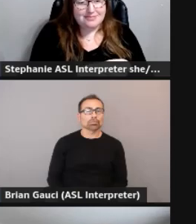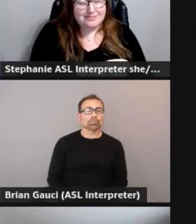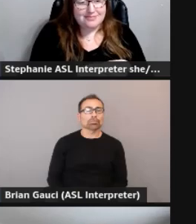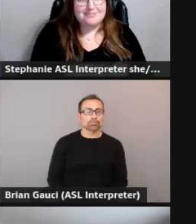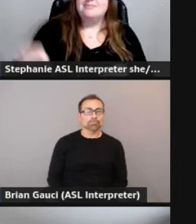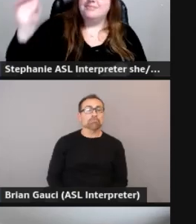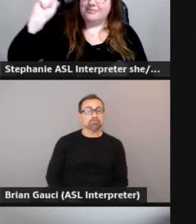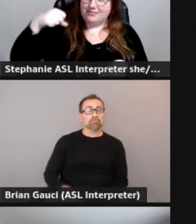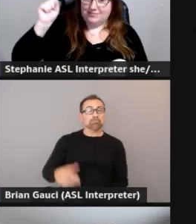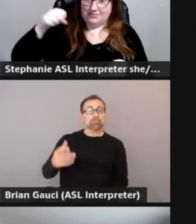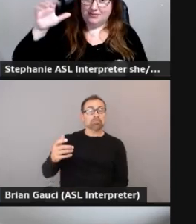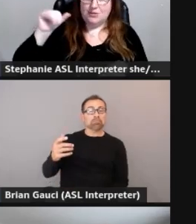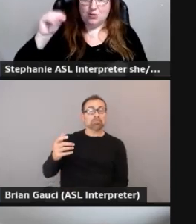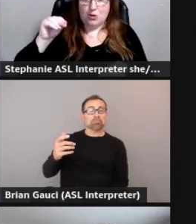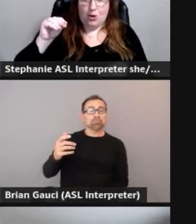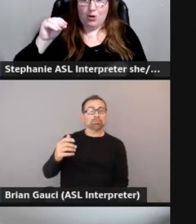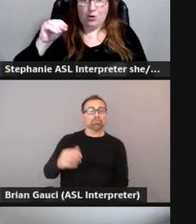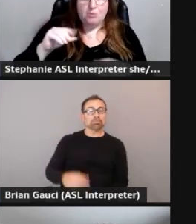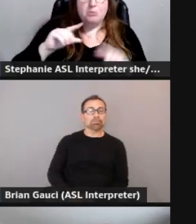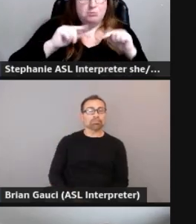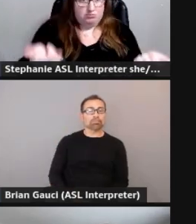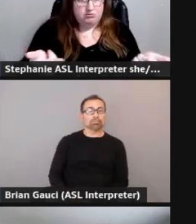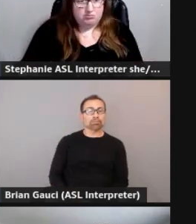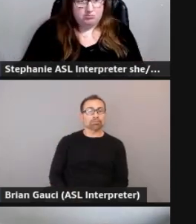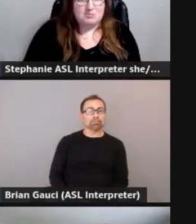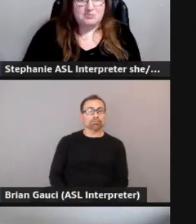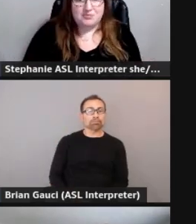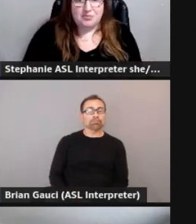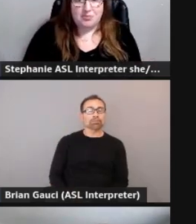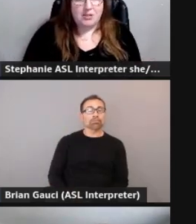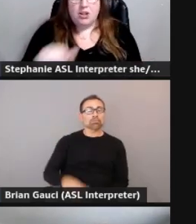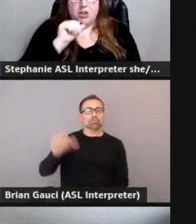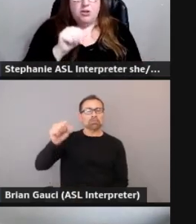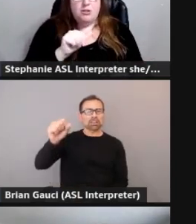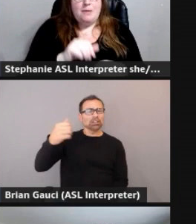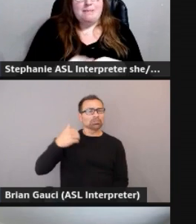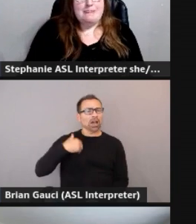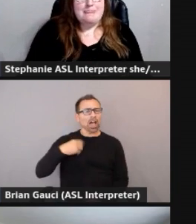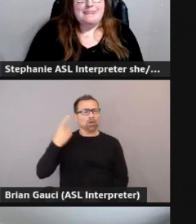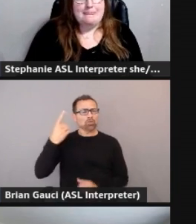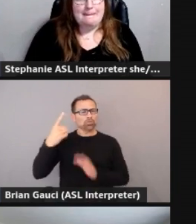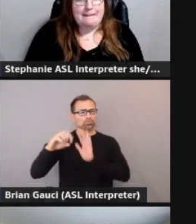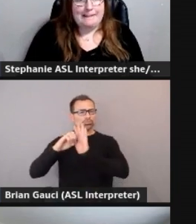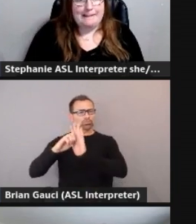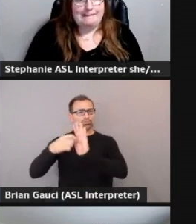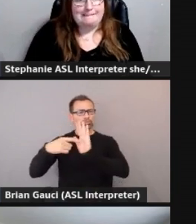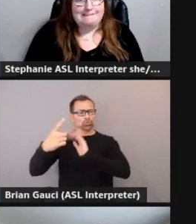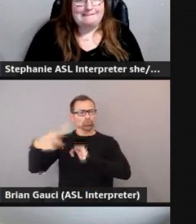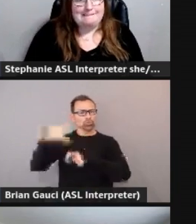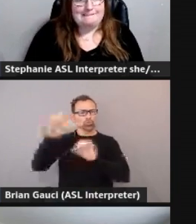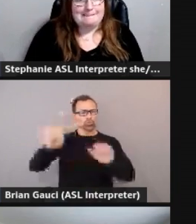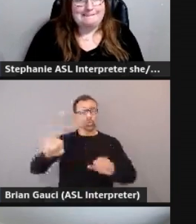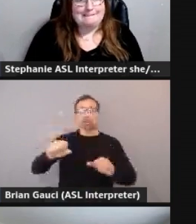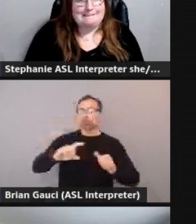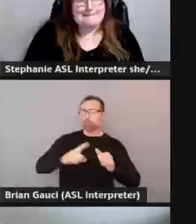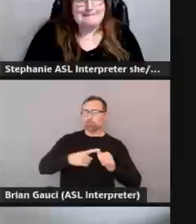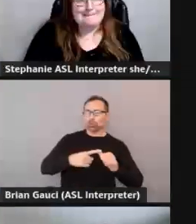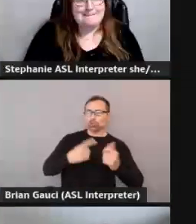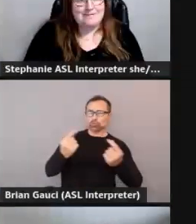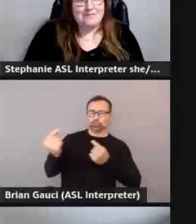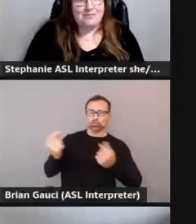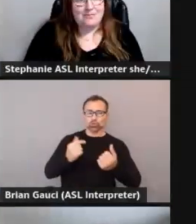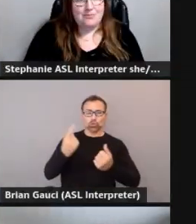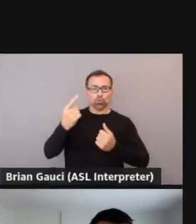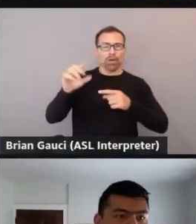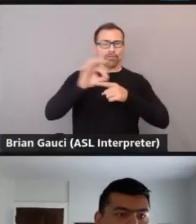Yeah. So let me. I do. So I just have to run one Lambda function real quick, and it doesn't